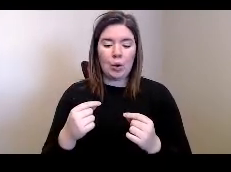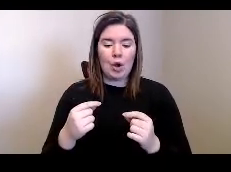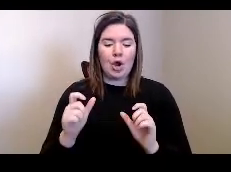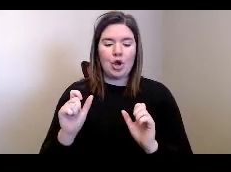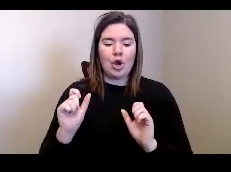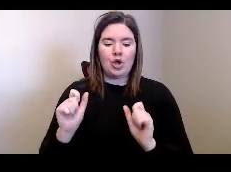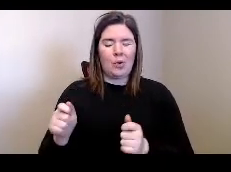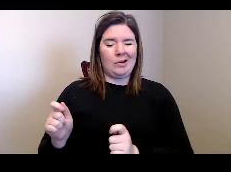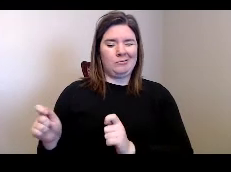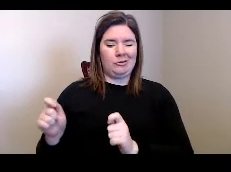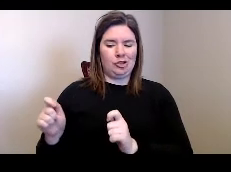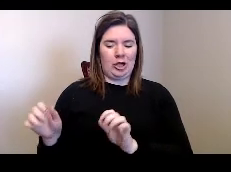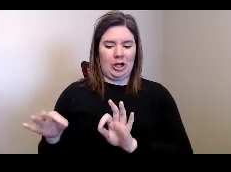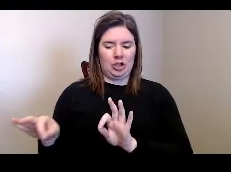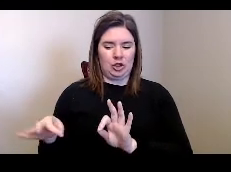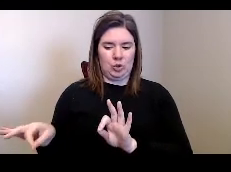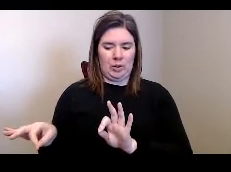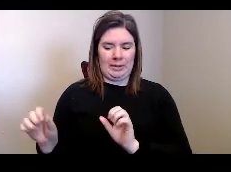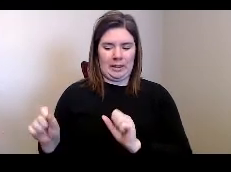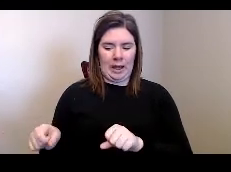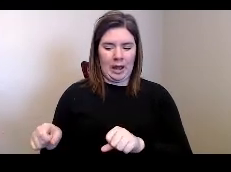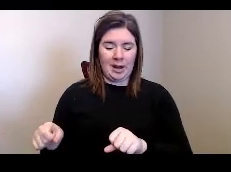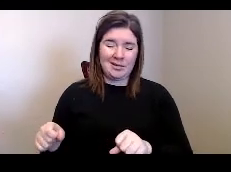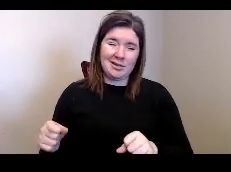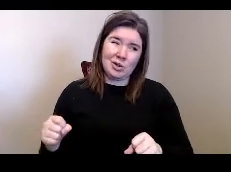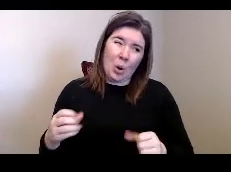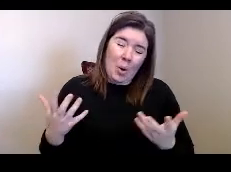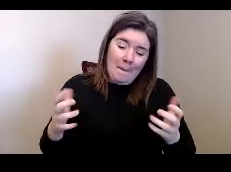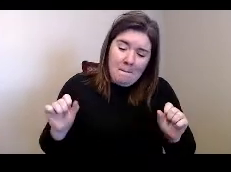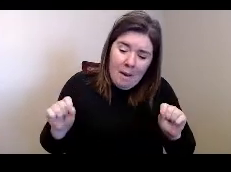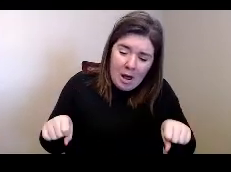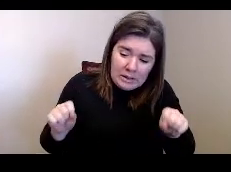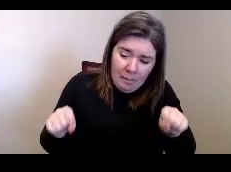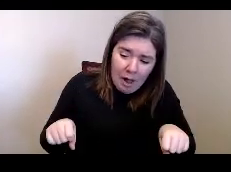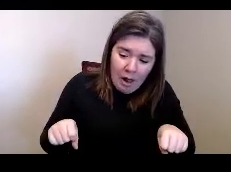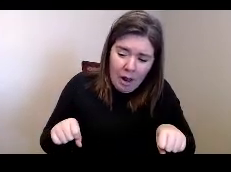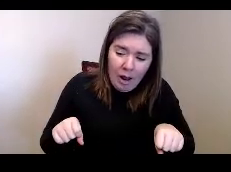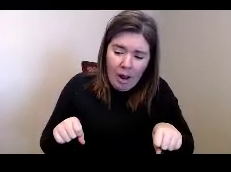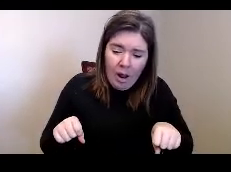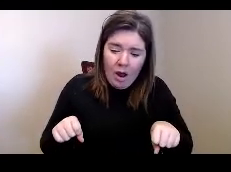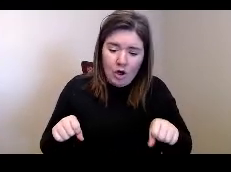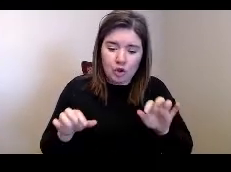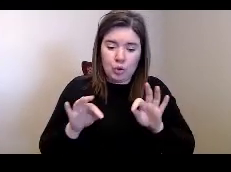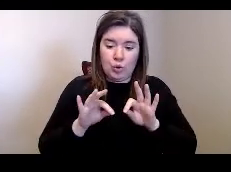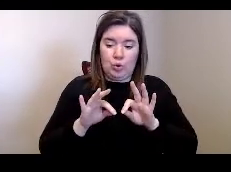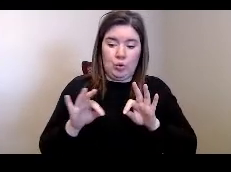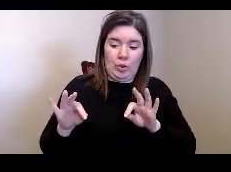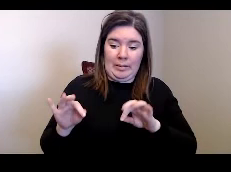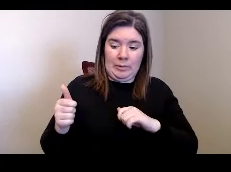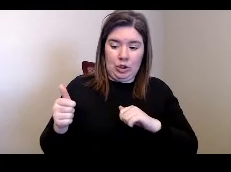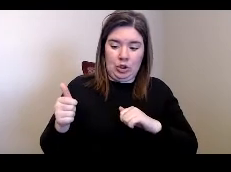So it might be possible that, to script it to provide you,